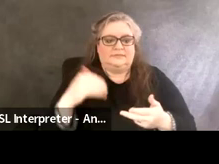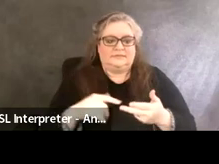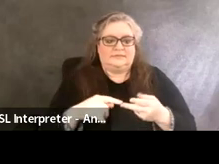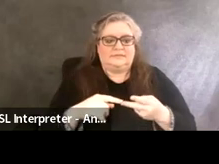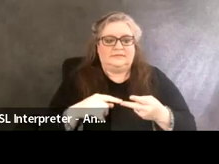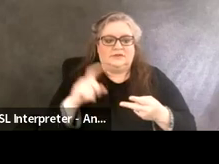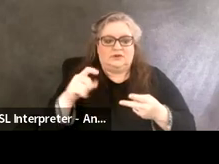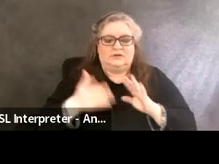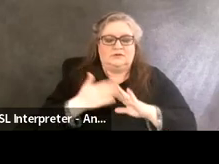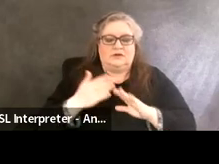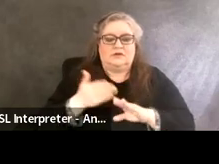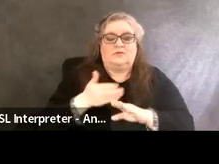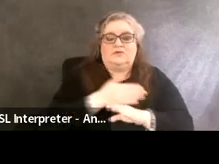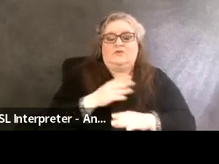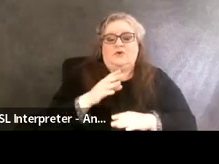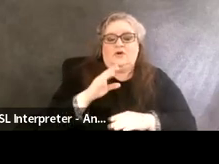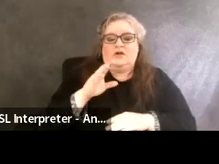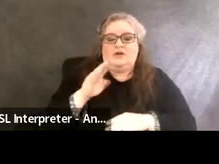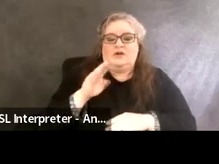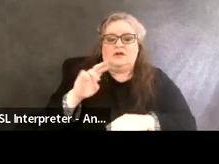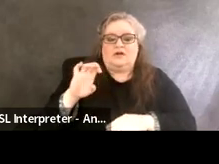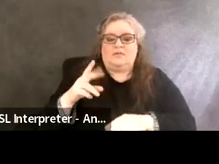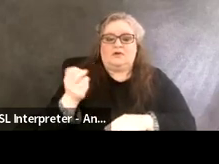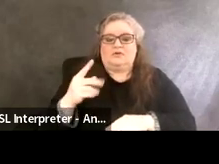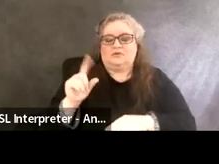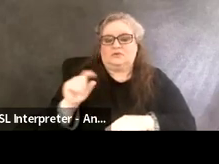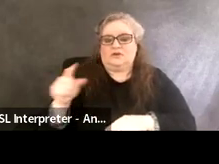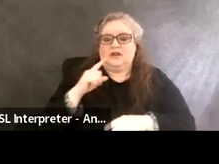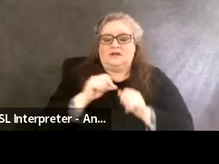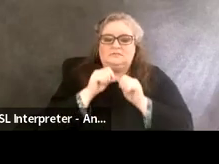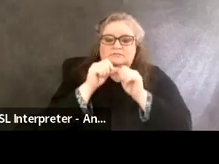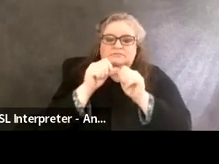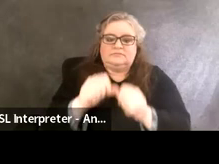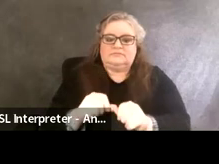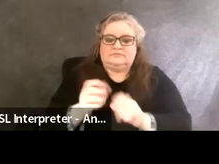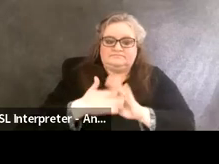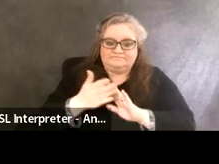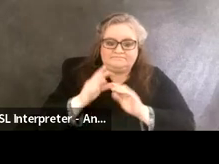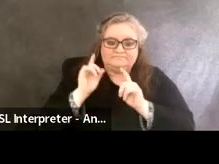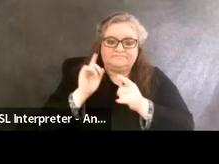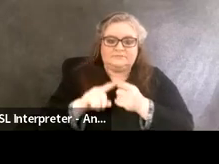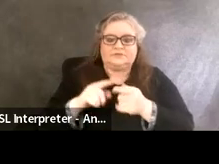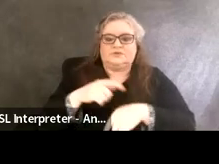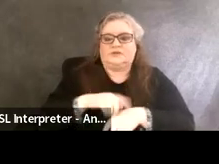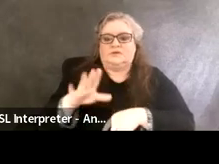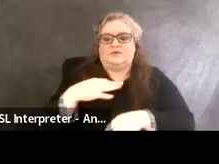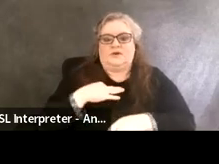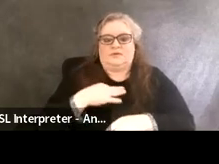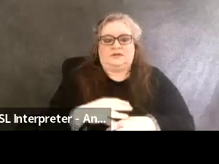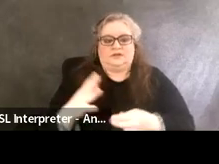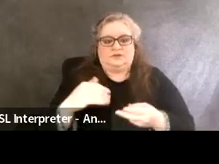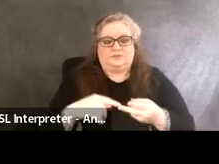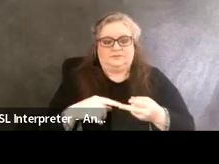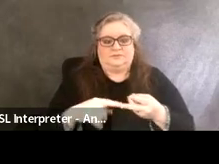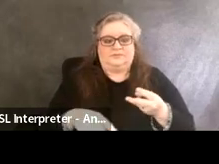been in operation before March 12th of 2020 and have maintained your operation through the time of this application.